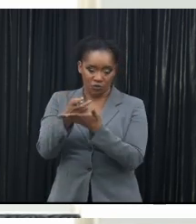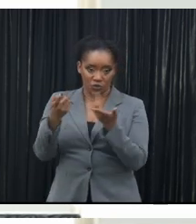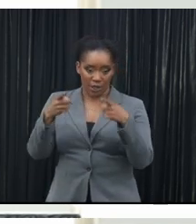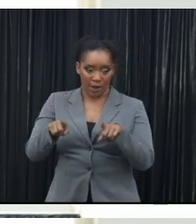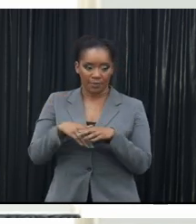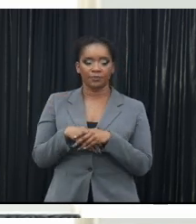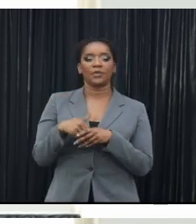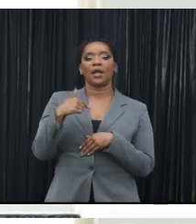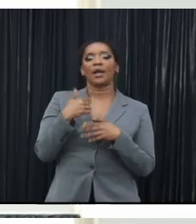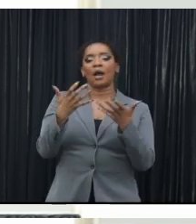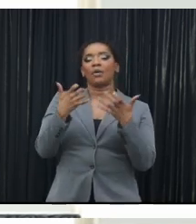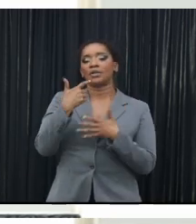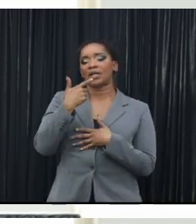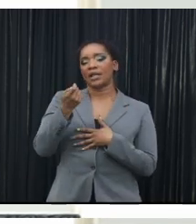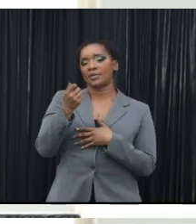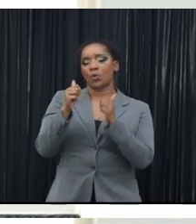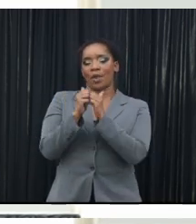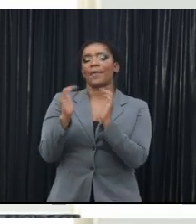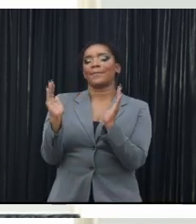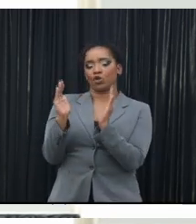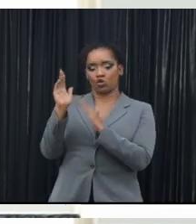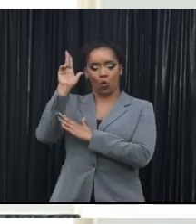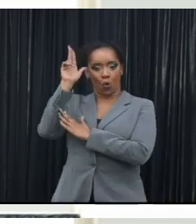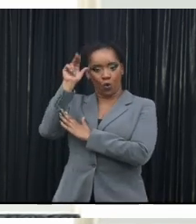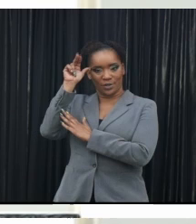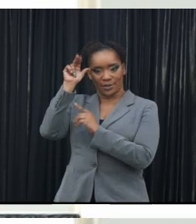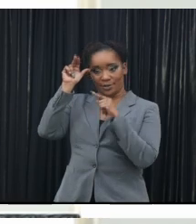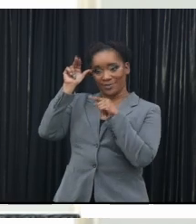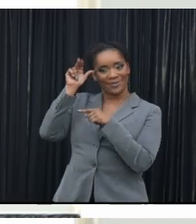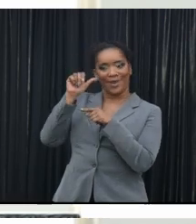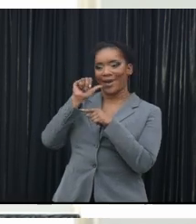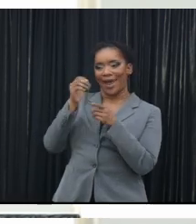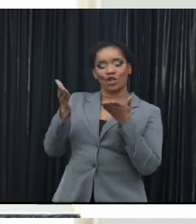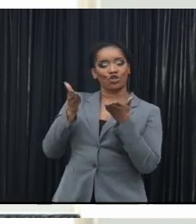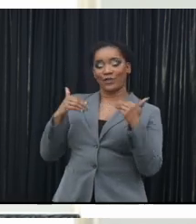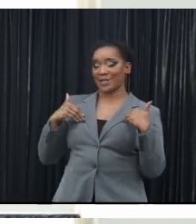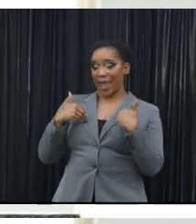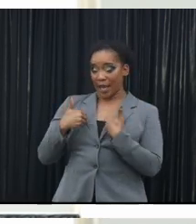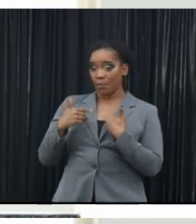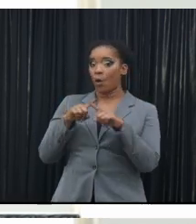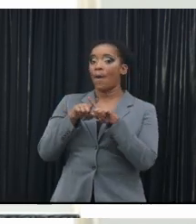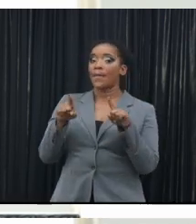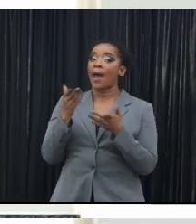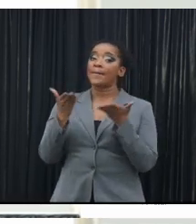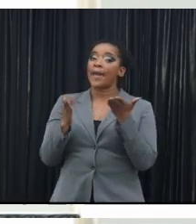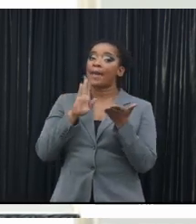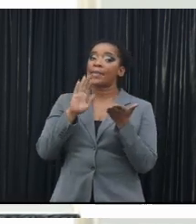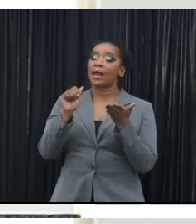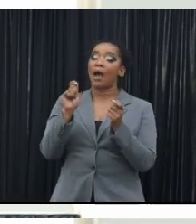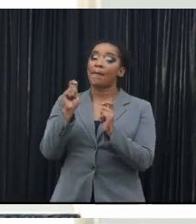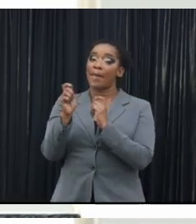miniature horses. A miniature horse is not a service animal, but a miniature horse may be a modification or